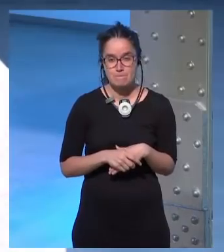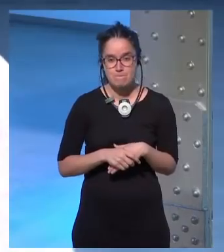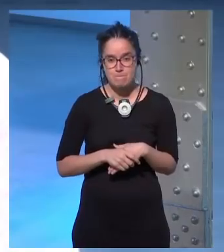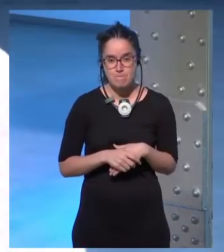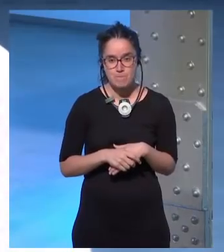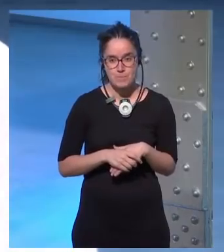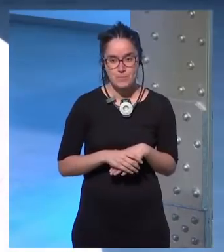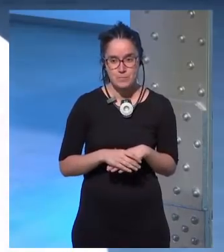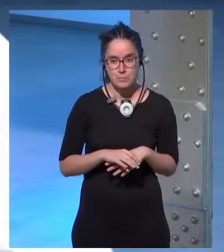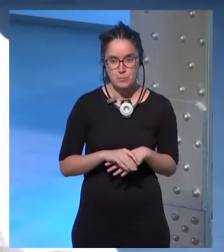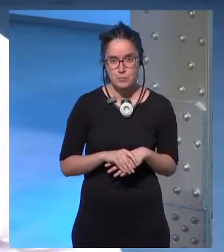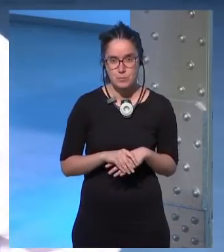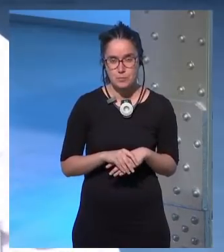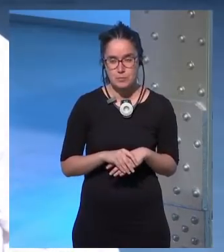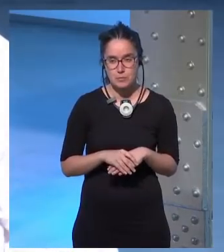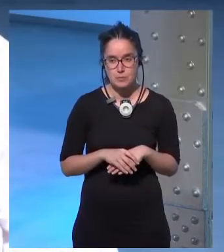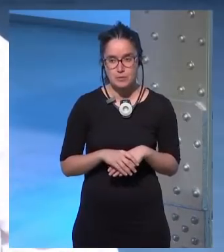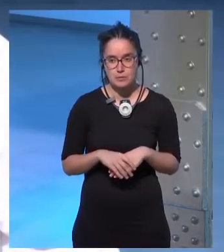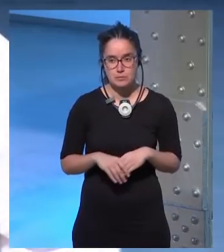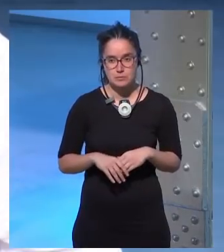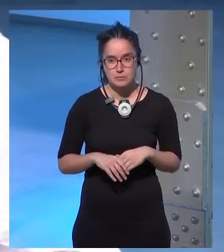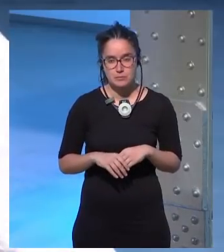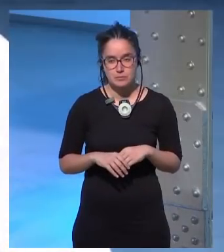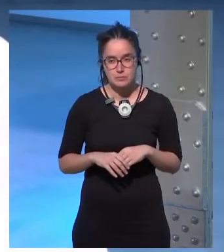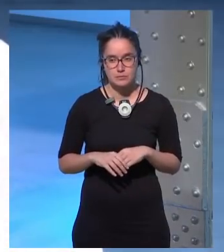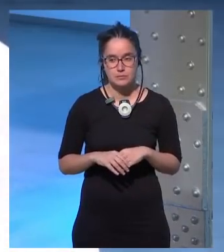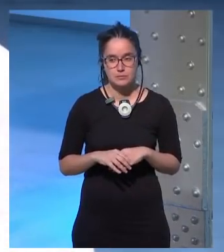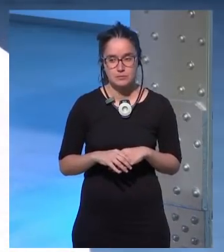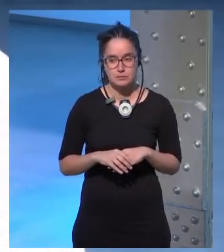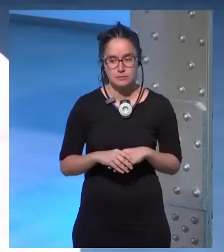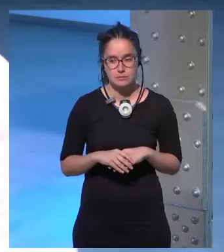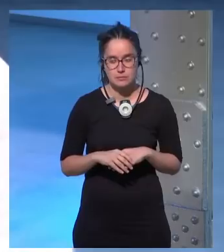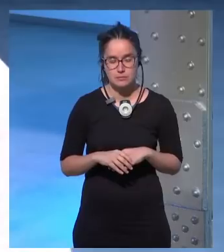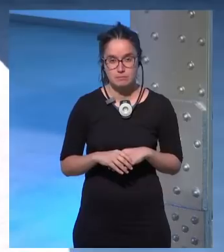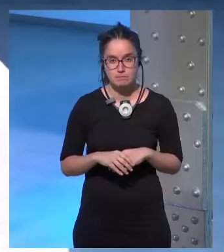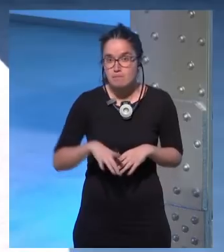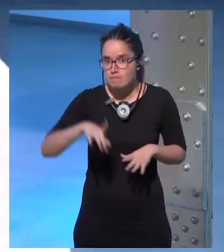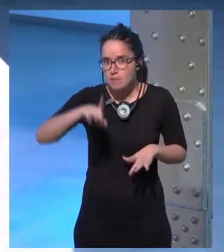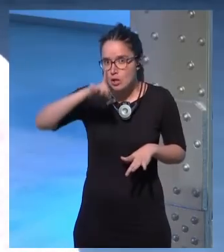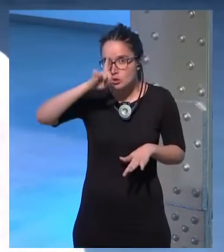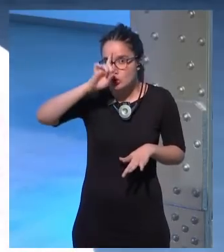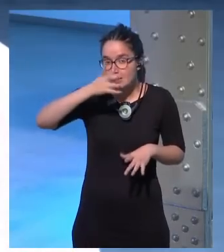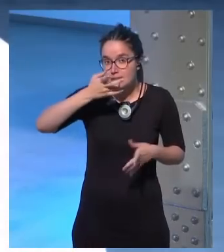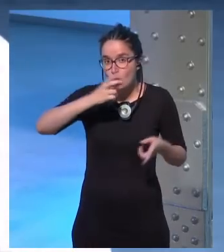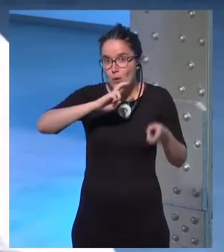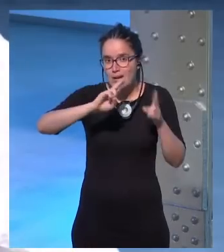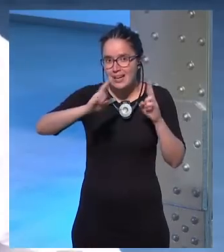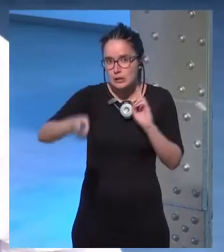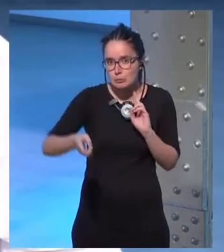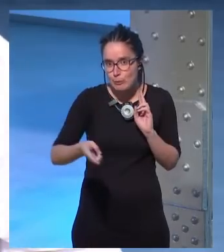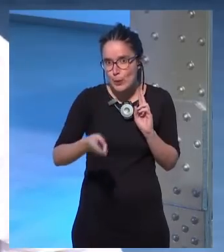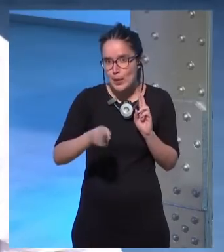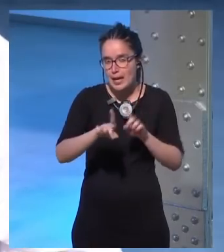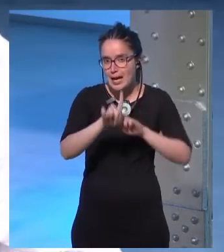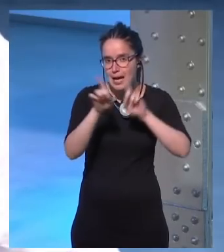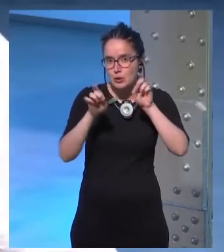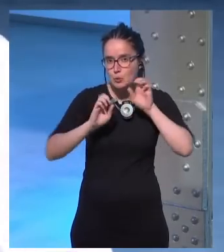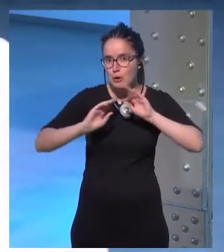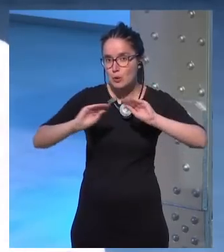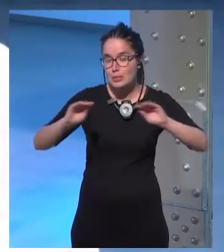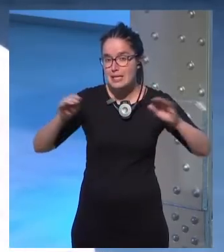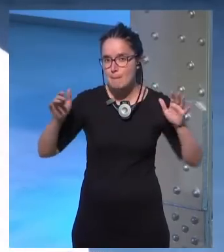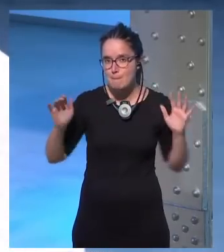Here's my this isn't necessarily what you were asking, but what I've noticed is that I hear a lot of this whole